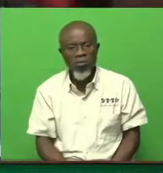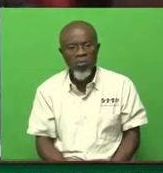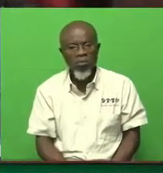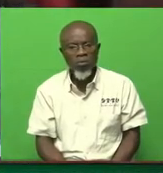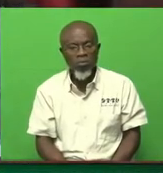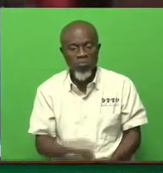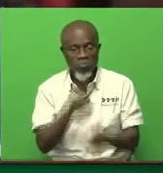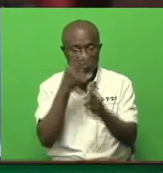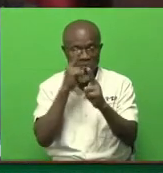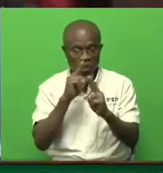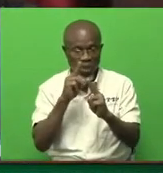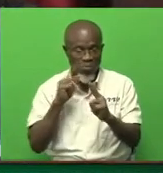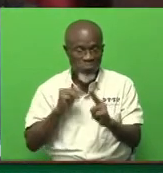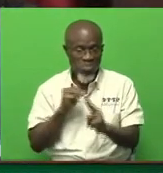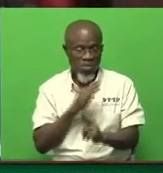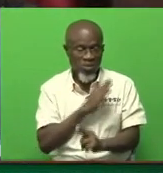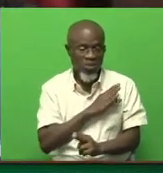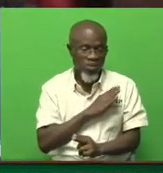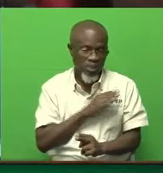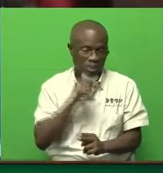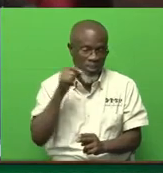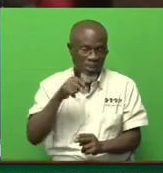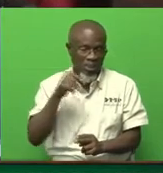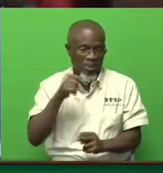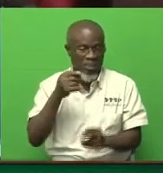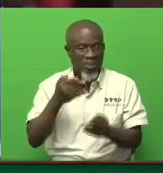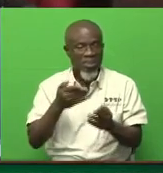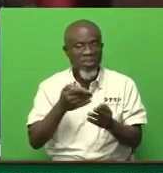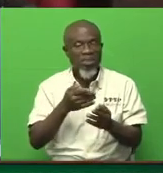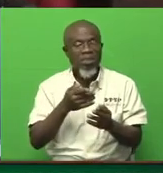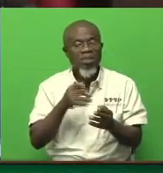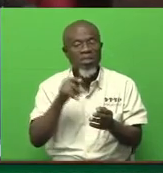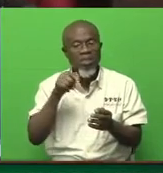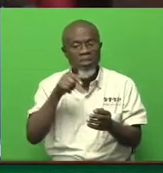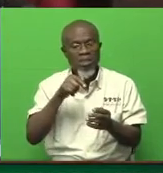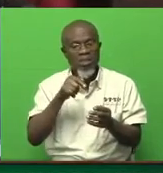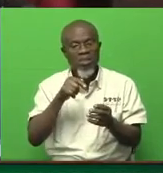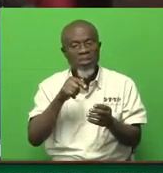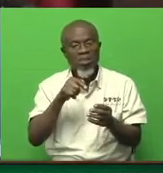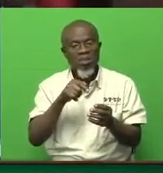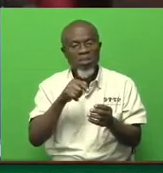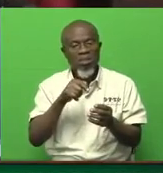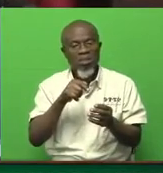honorable members the question is that this house do now agenda Saturday